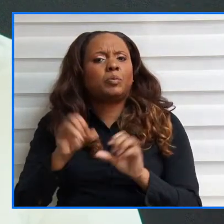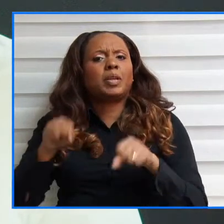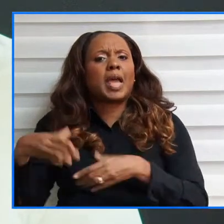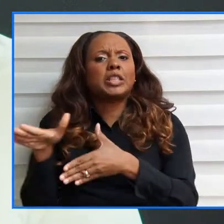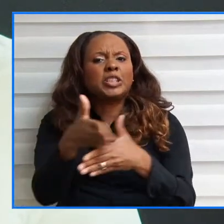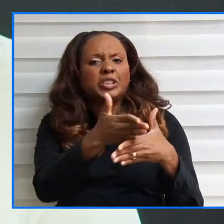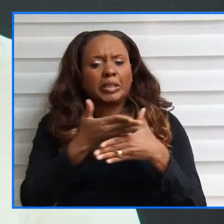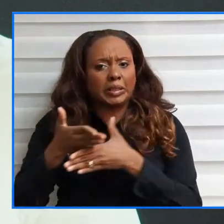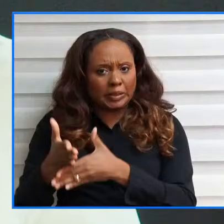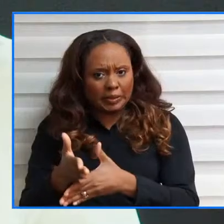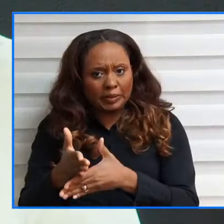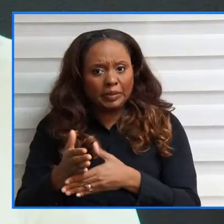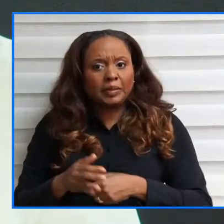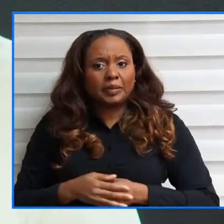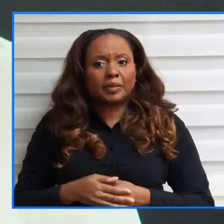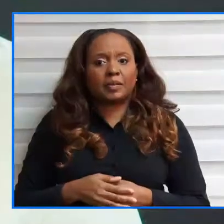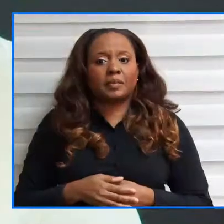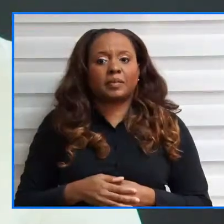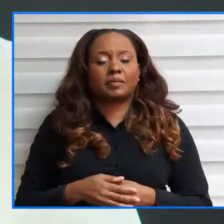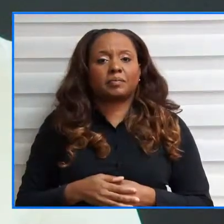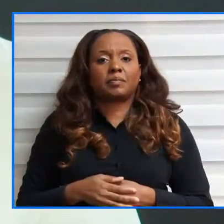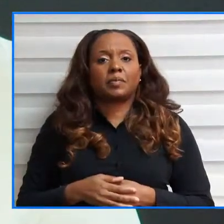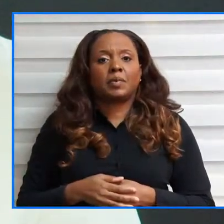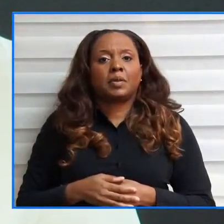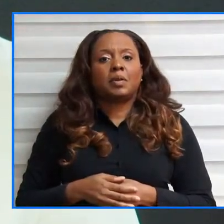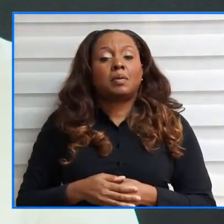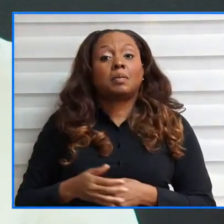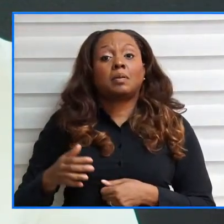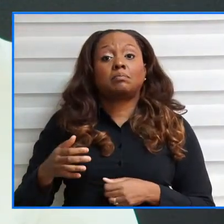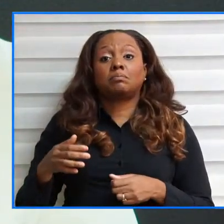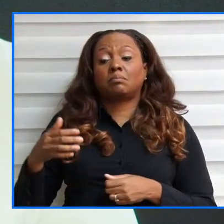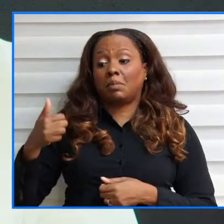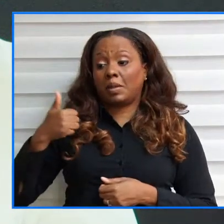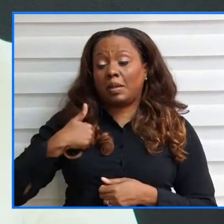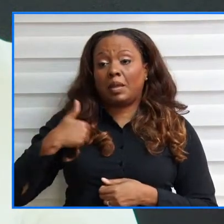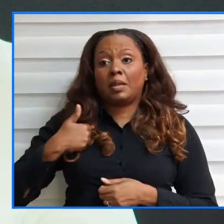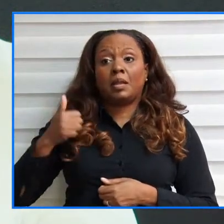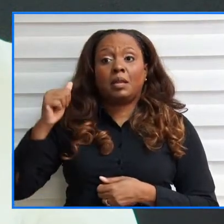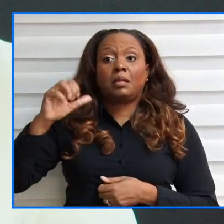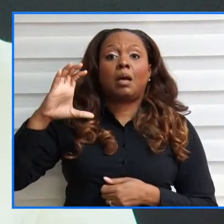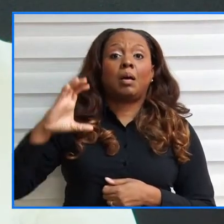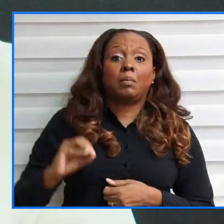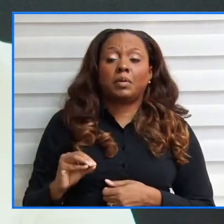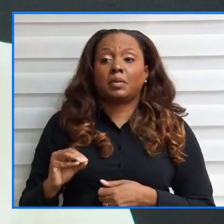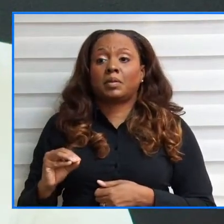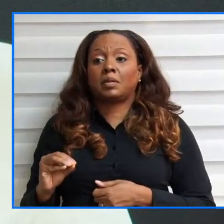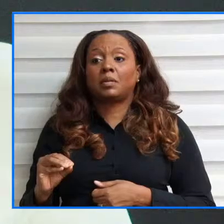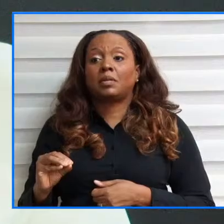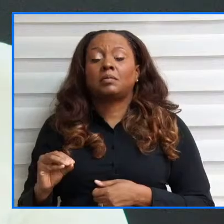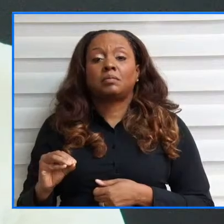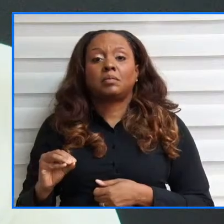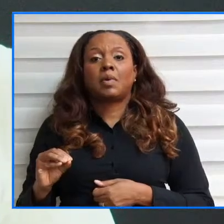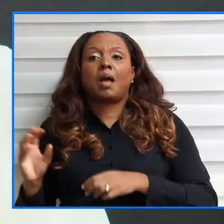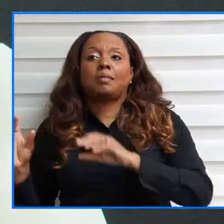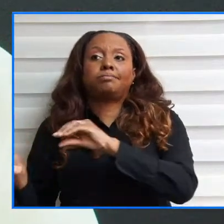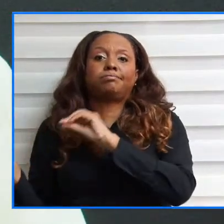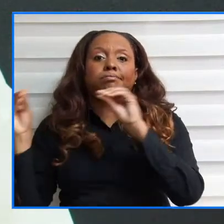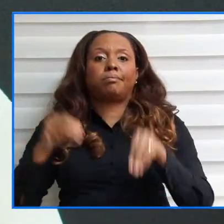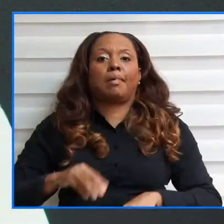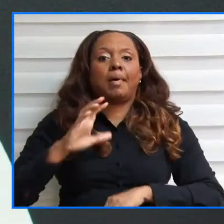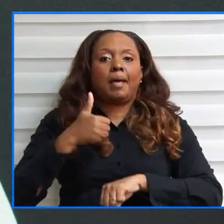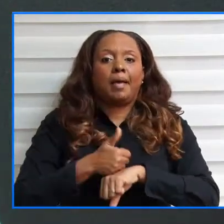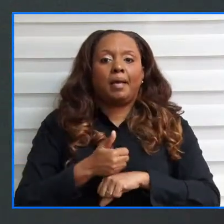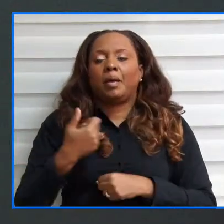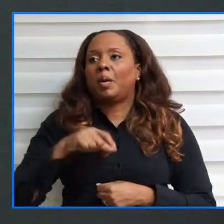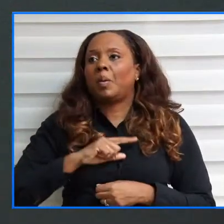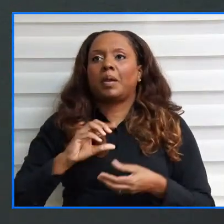place where, for example, Canadian companies have more than most other jurisdictions. We are the number 2 or number 3, depending on what year